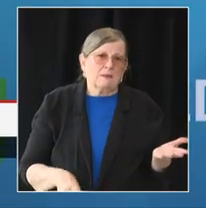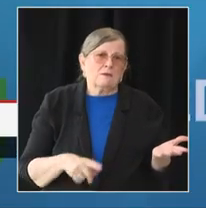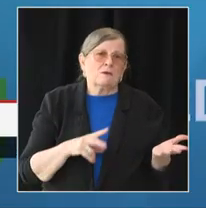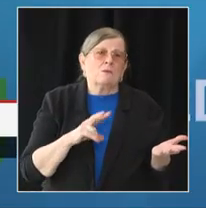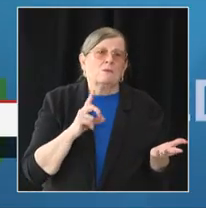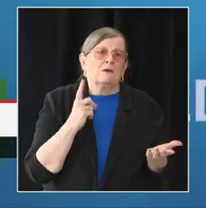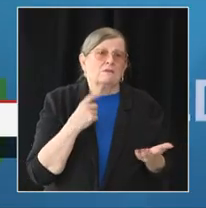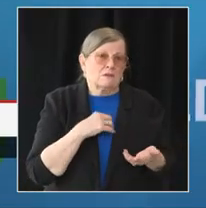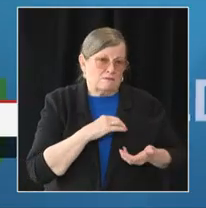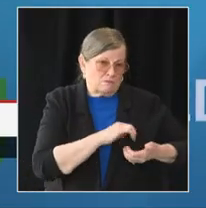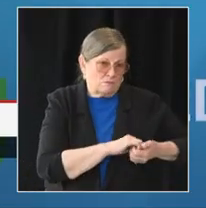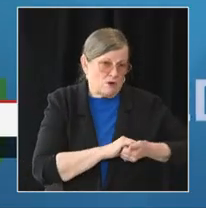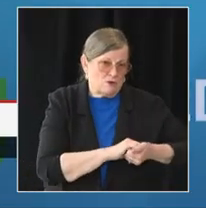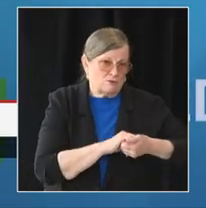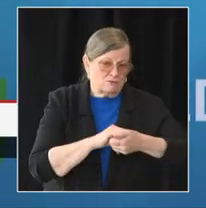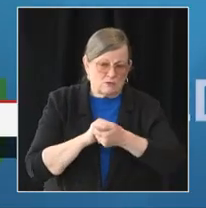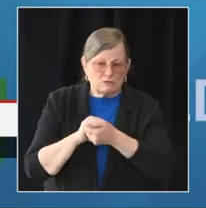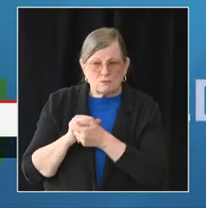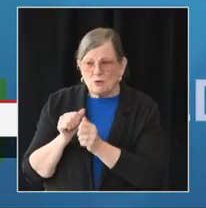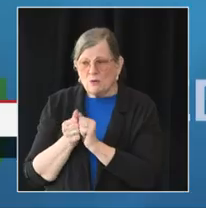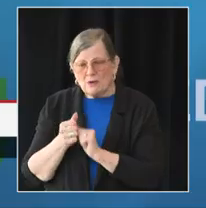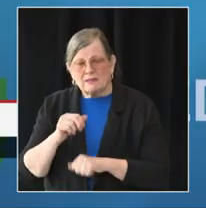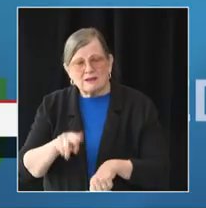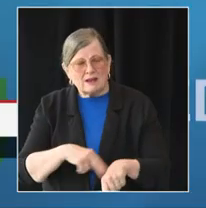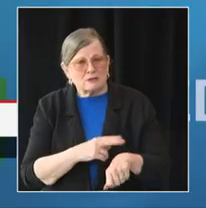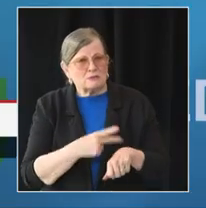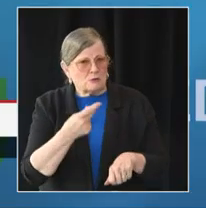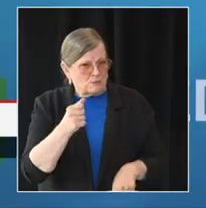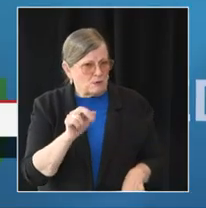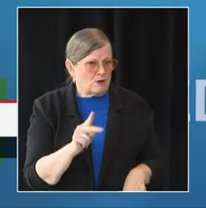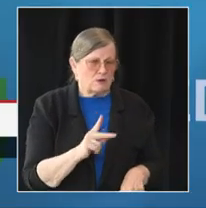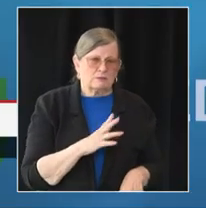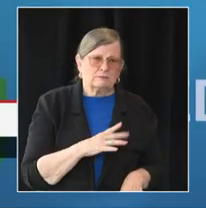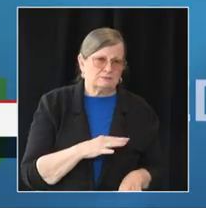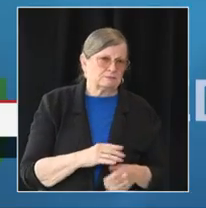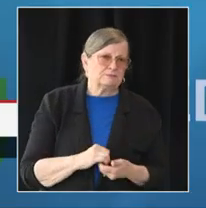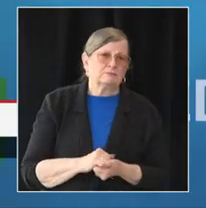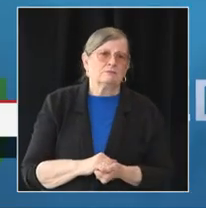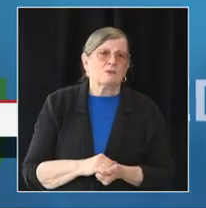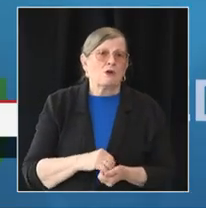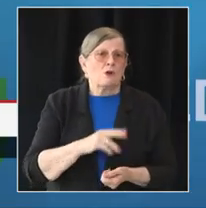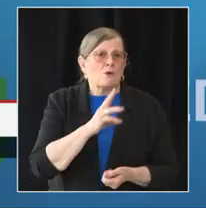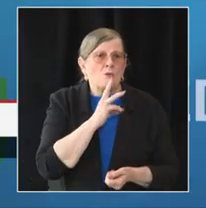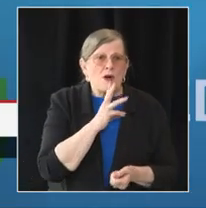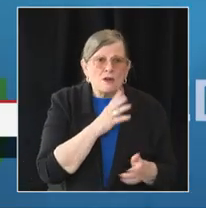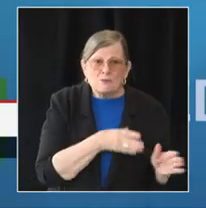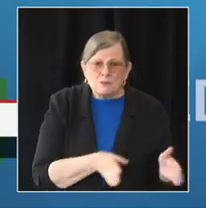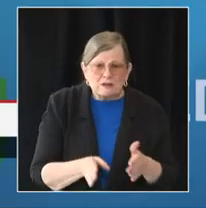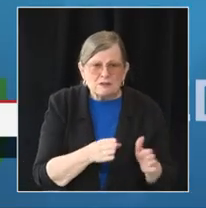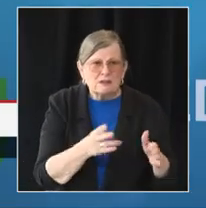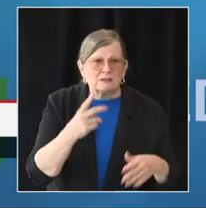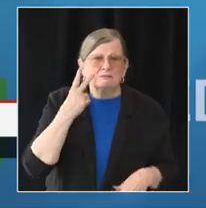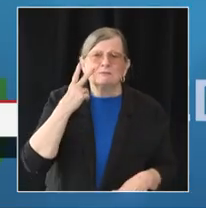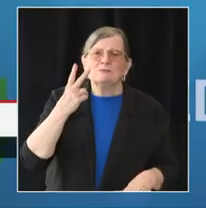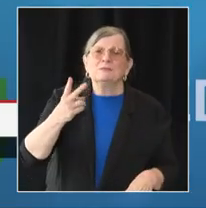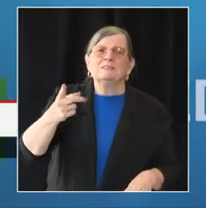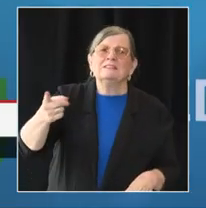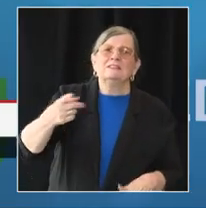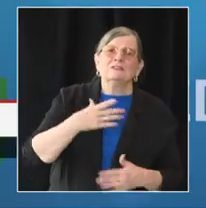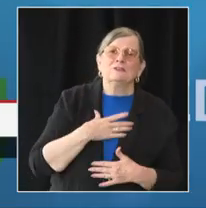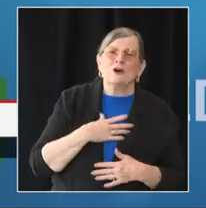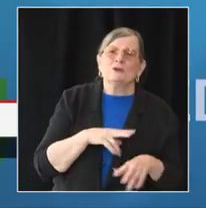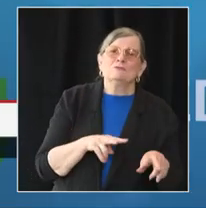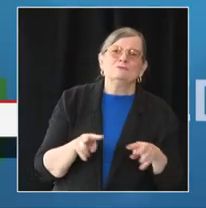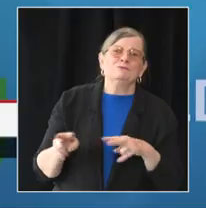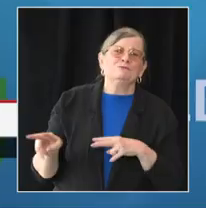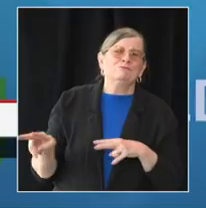and increase access to the Anacostia. So I think how we got there, as I already mentioned, was not giving